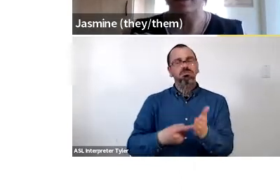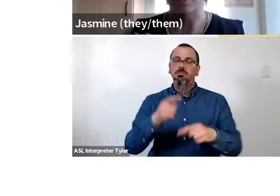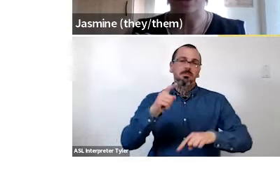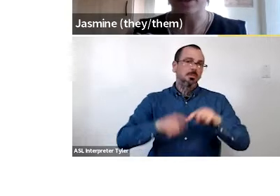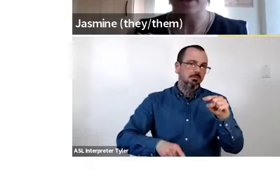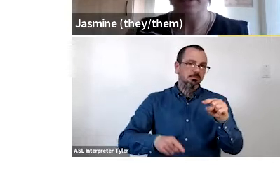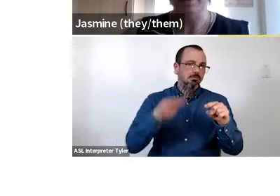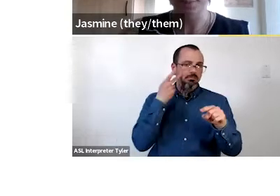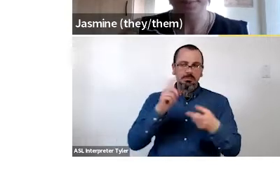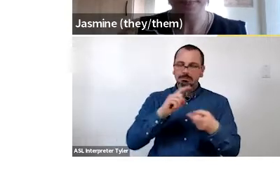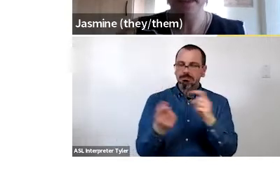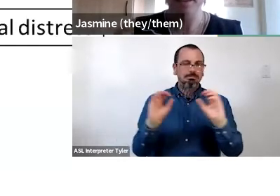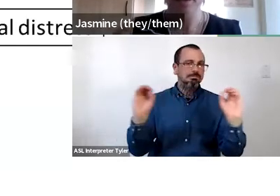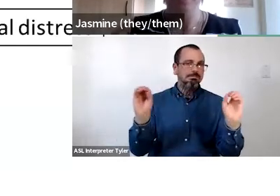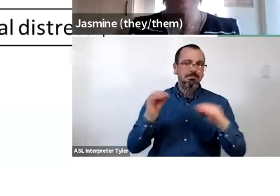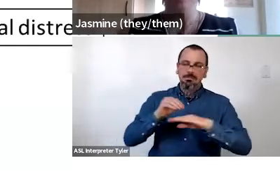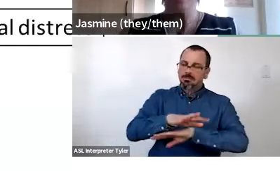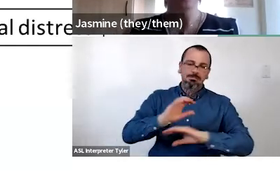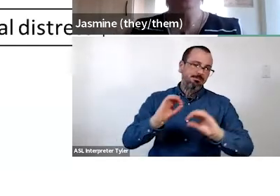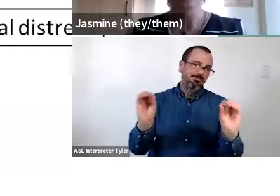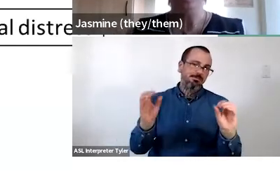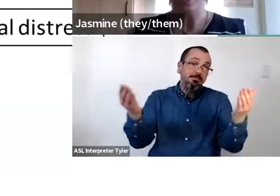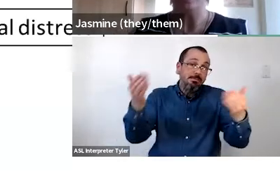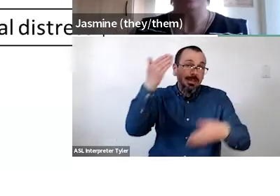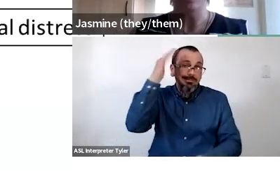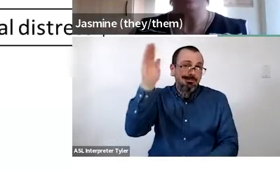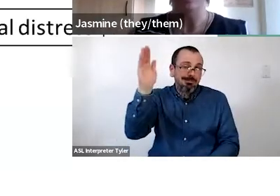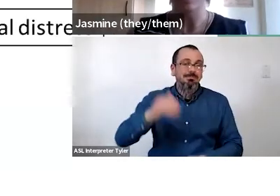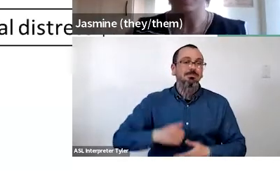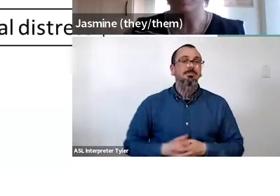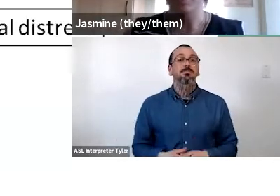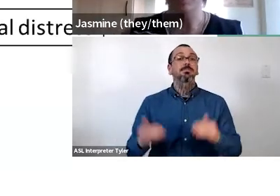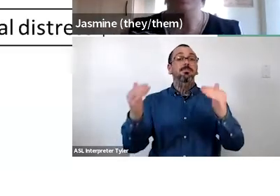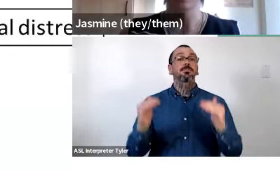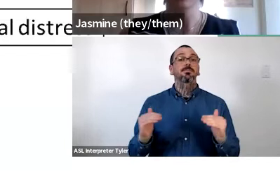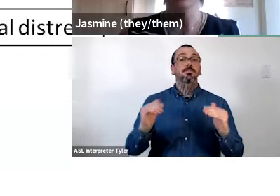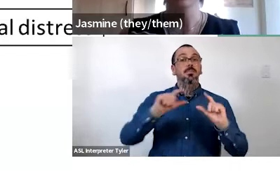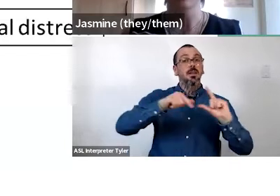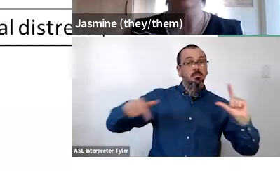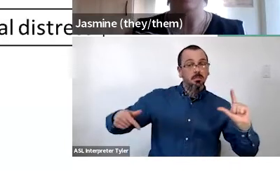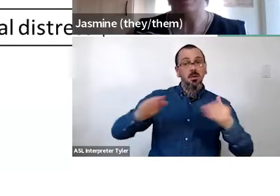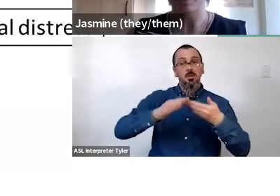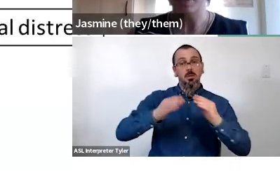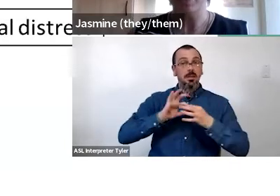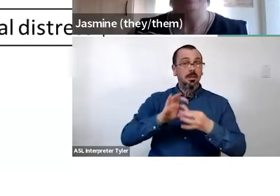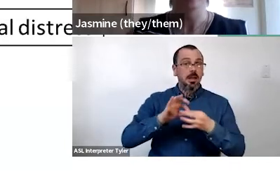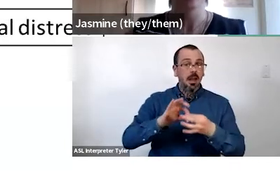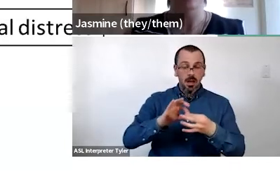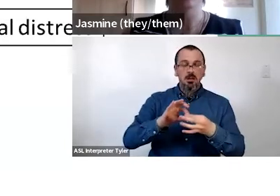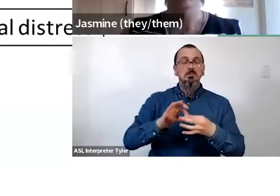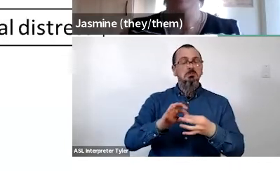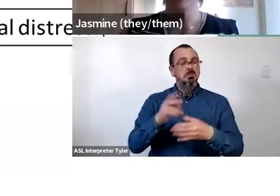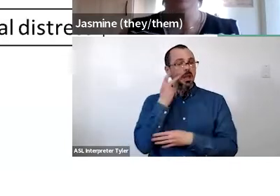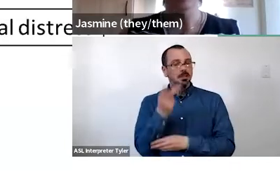any significant way. I then wanted to look at LGBTQ+ community connectedness as a moderator.